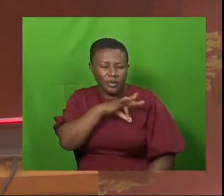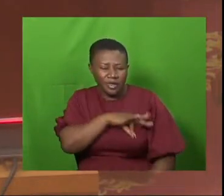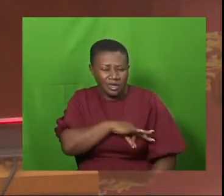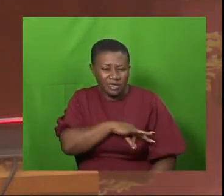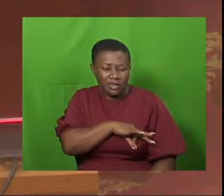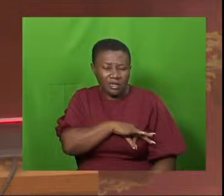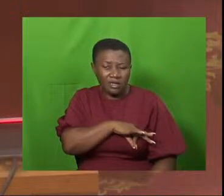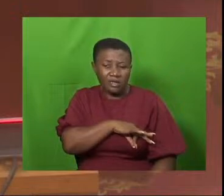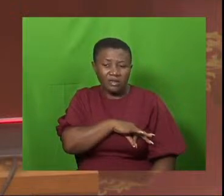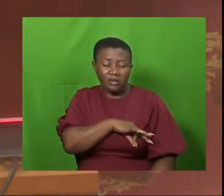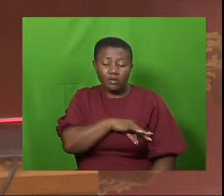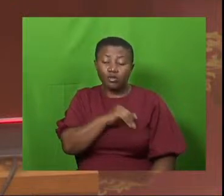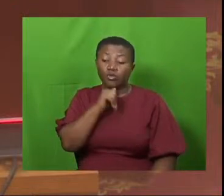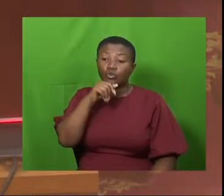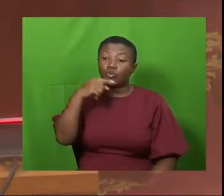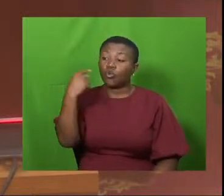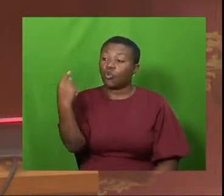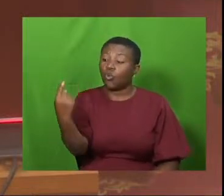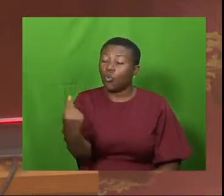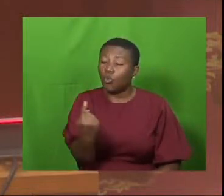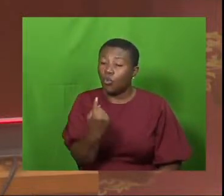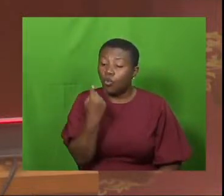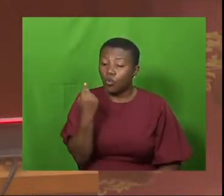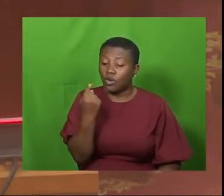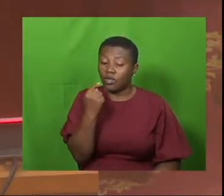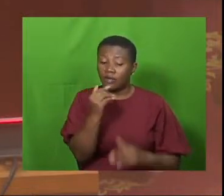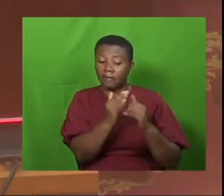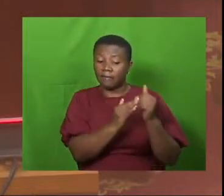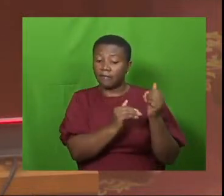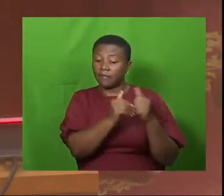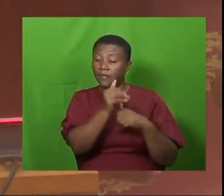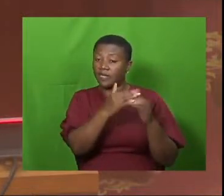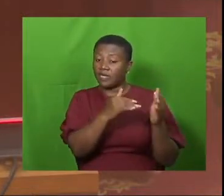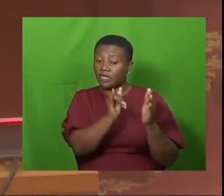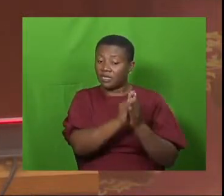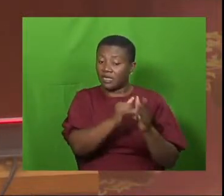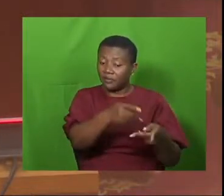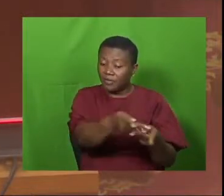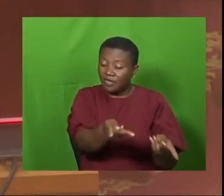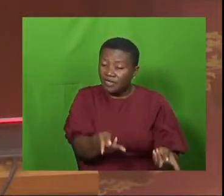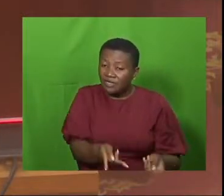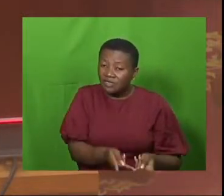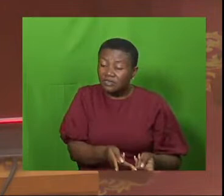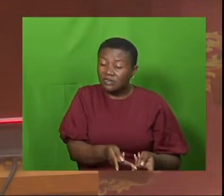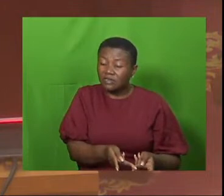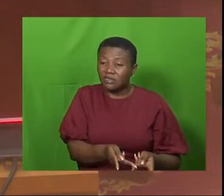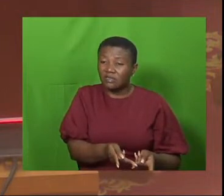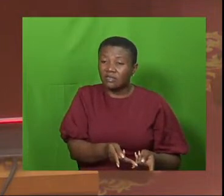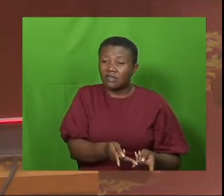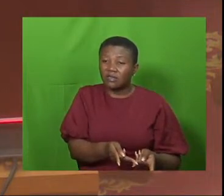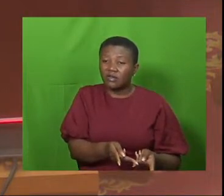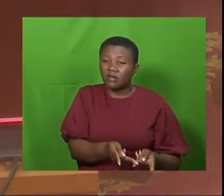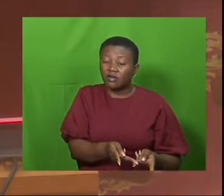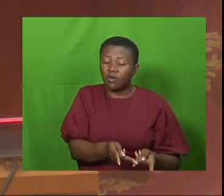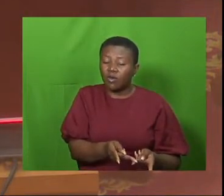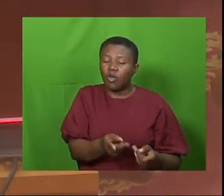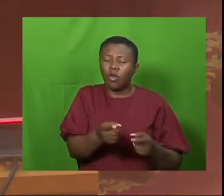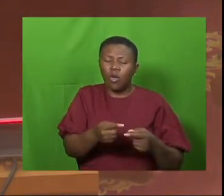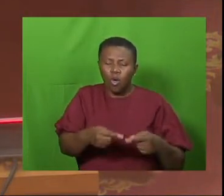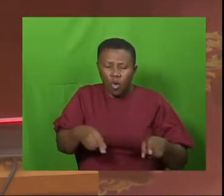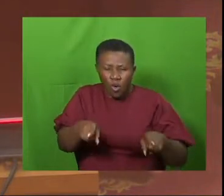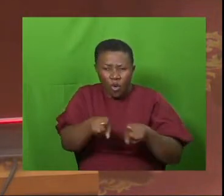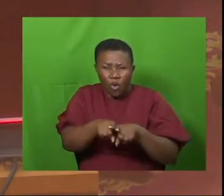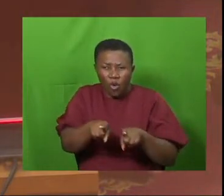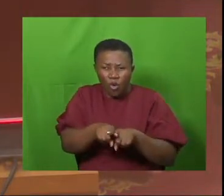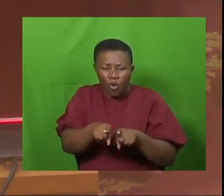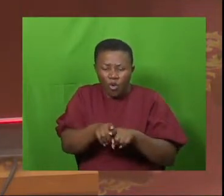not only are they constructing the landing beach project, but Mr. Speaker, they are also